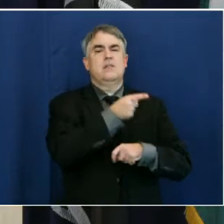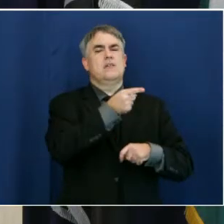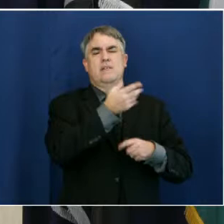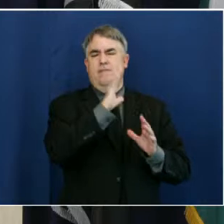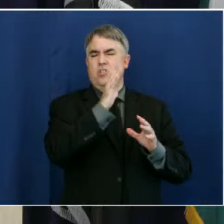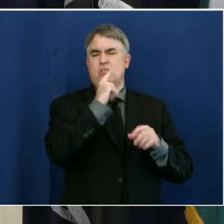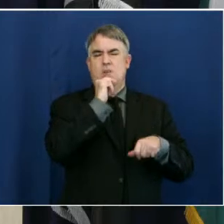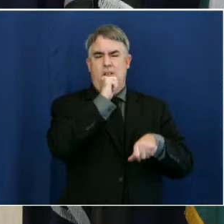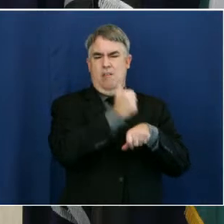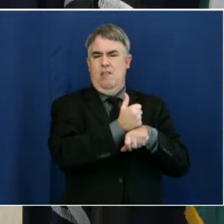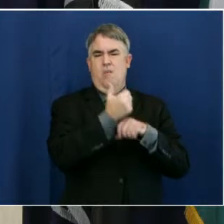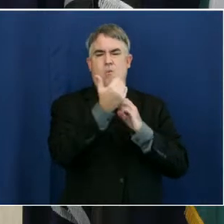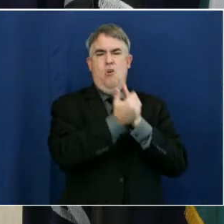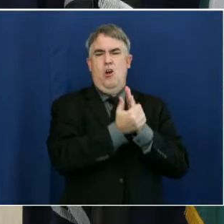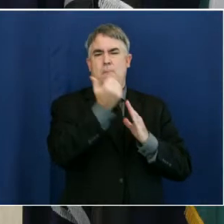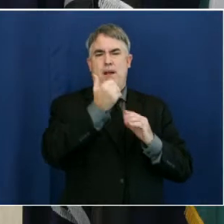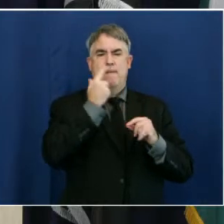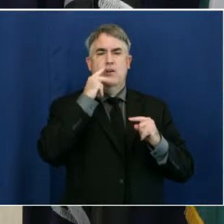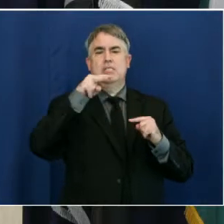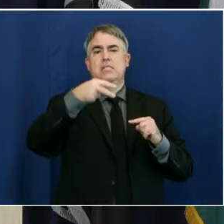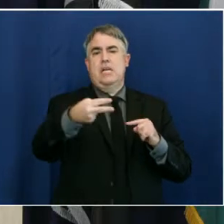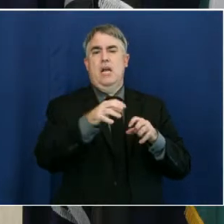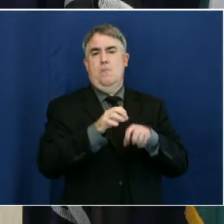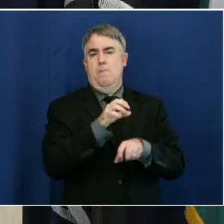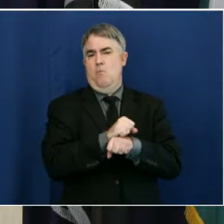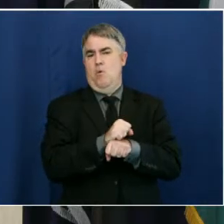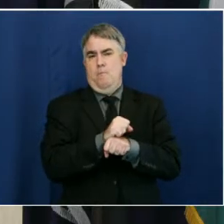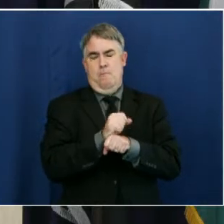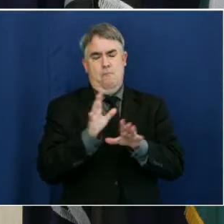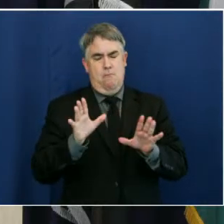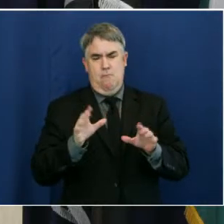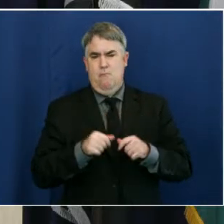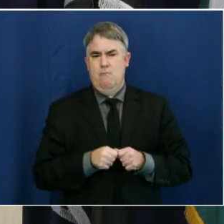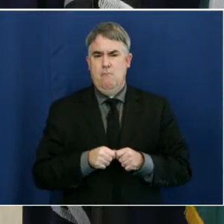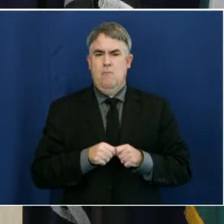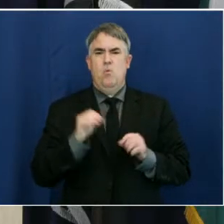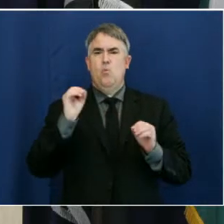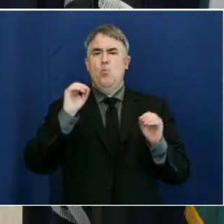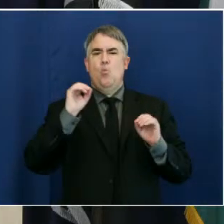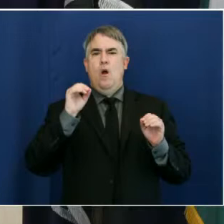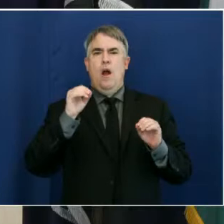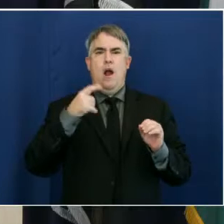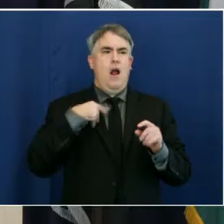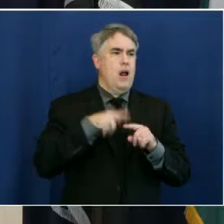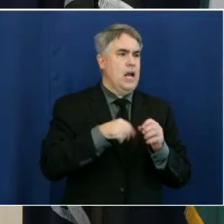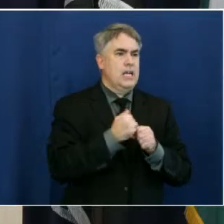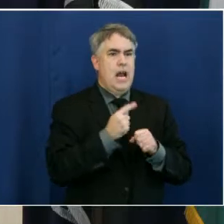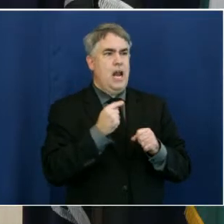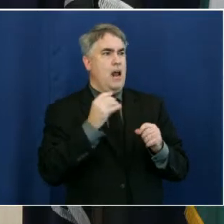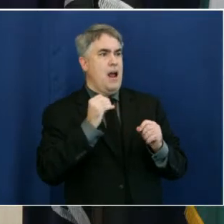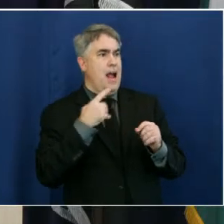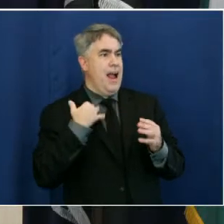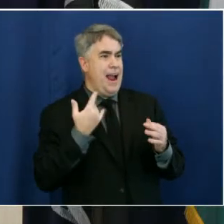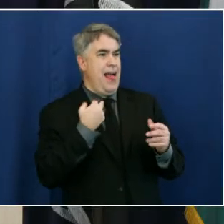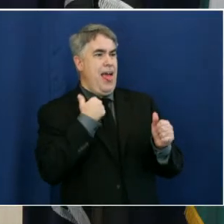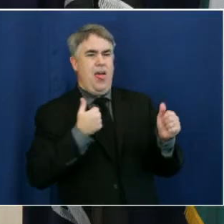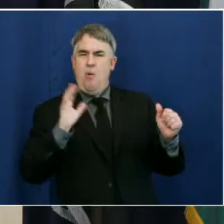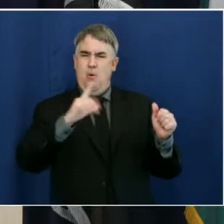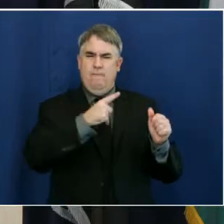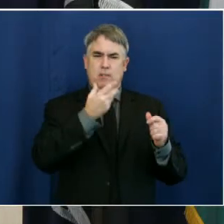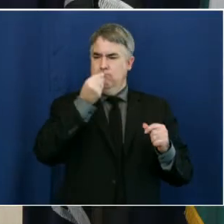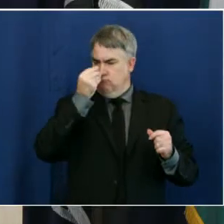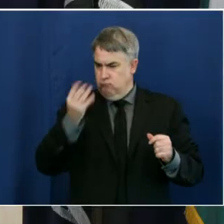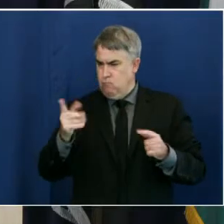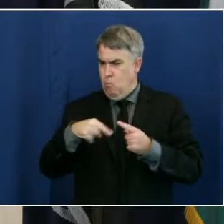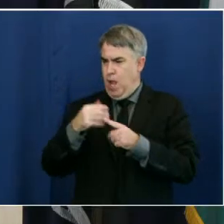dosage while they are there receiving their first dosage. So they should not have to log back into the system to create a second appointment. When they get their first